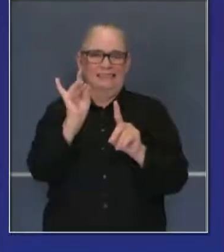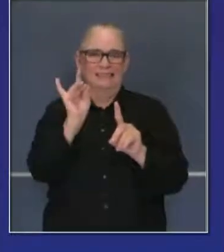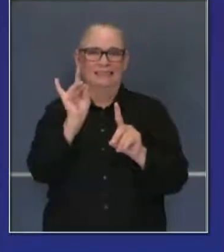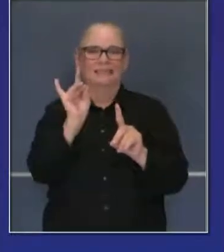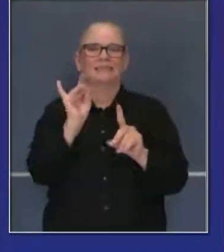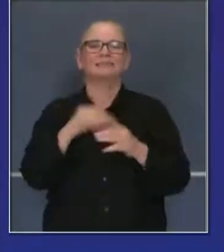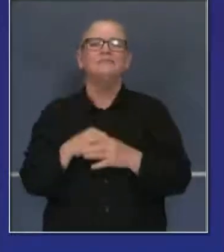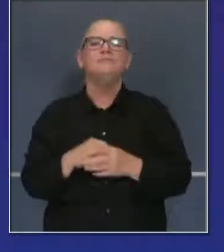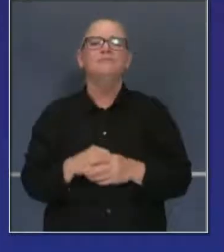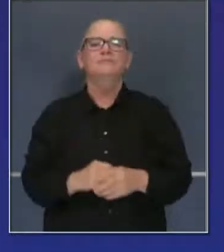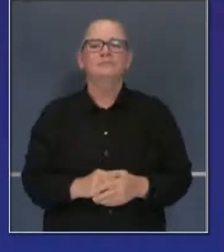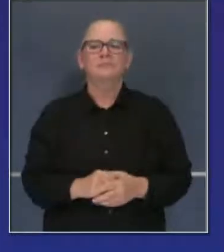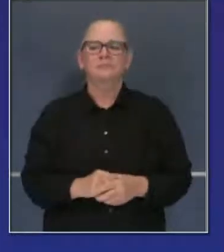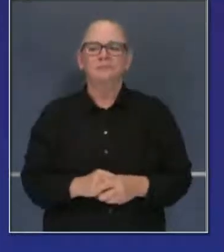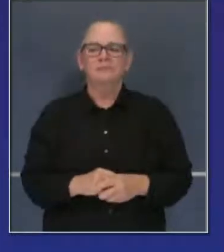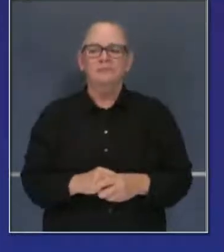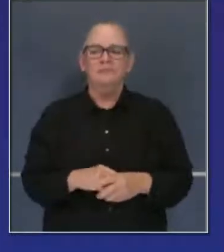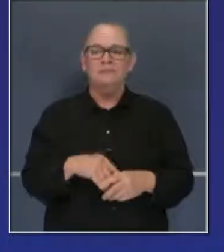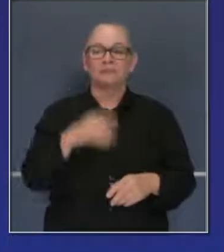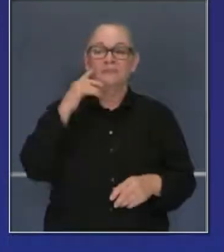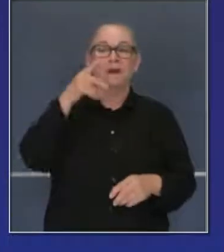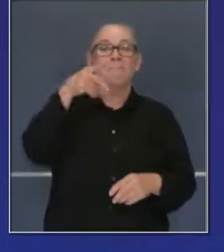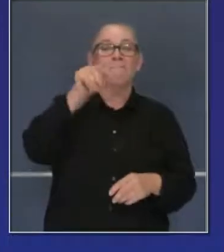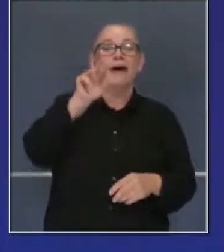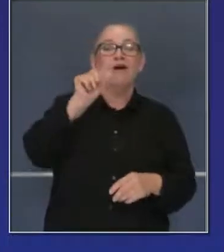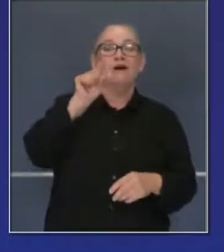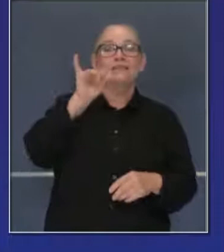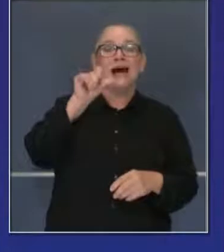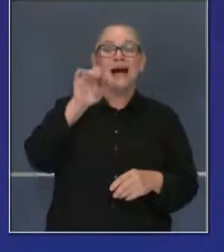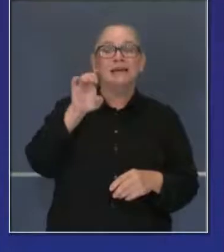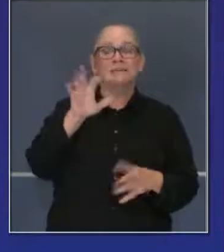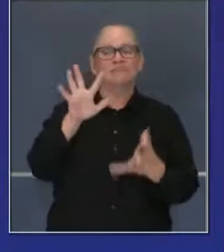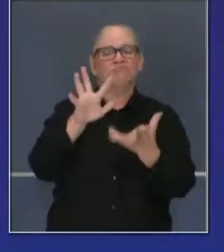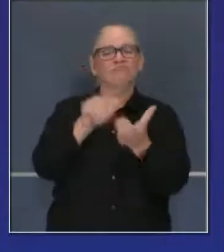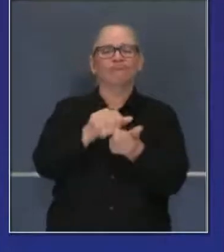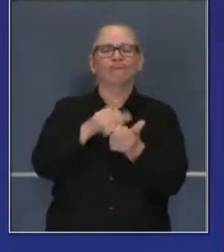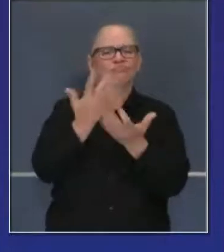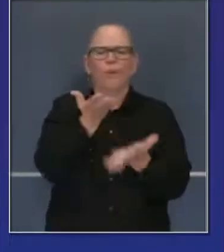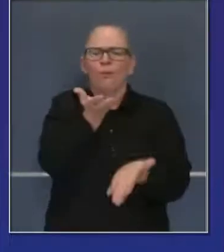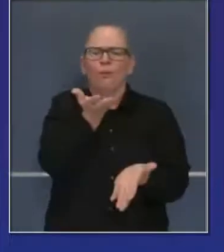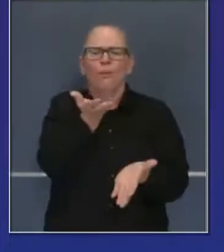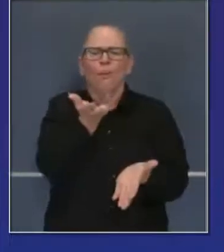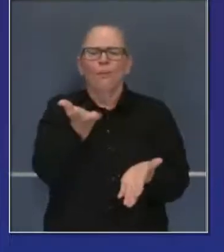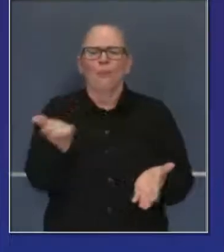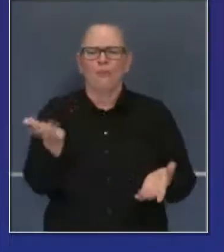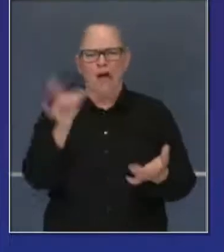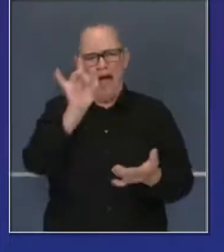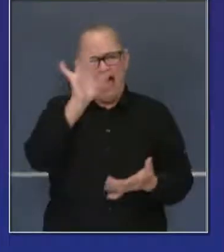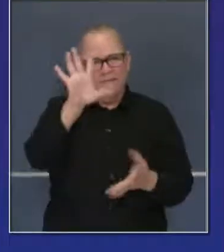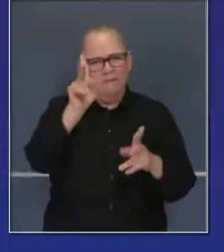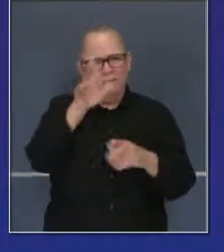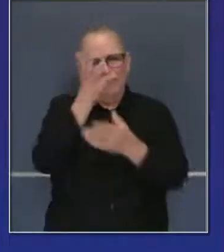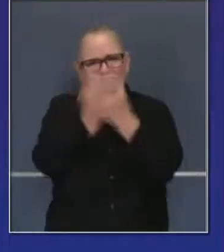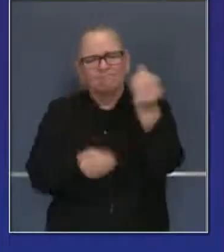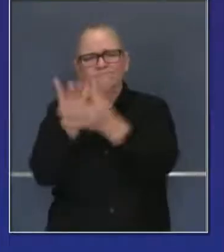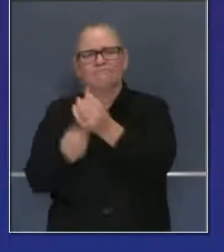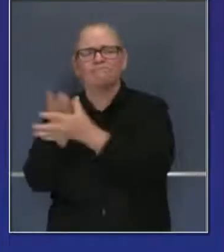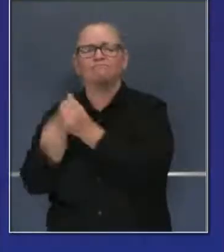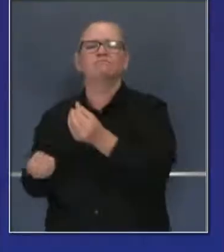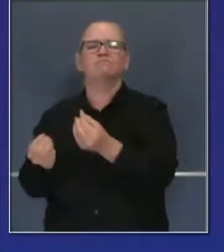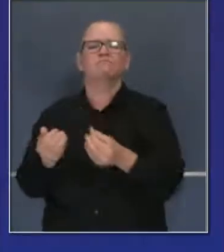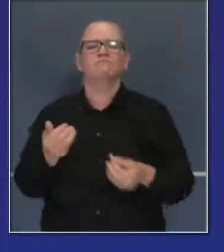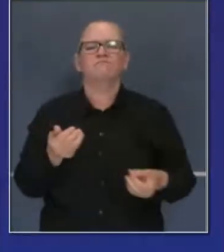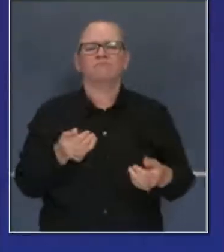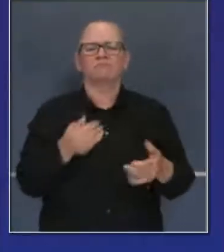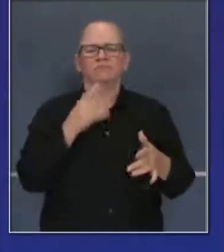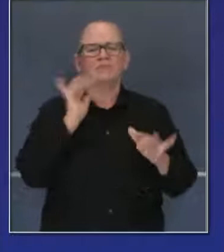acres impacted in and around Paradise related to that fire. 85 lives have lost. That being one of the most